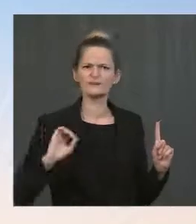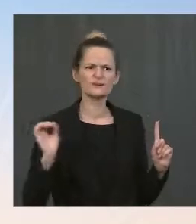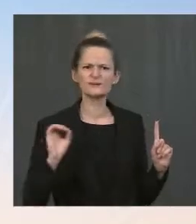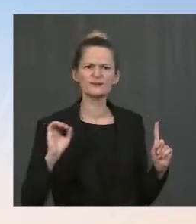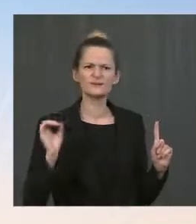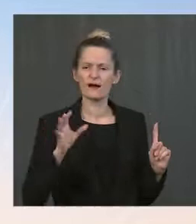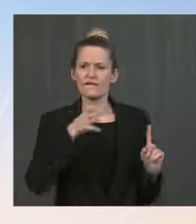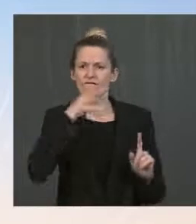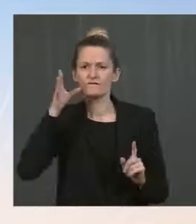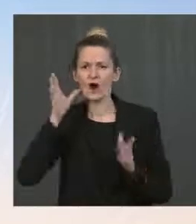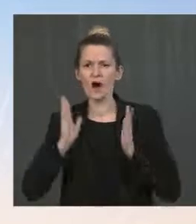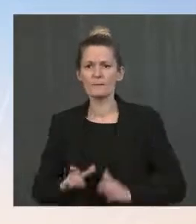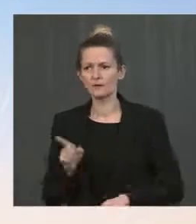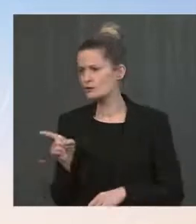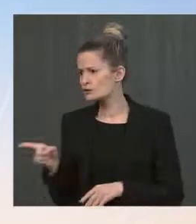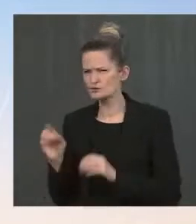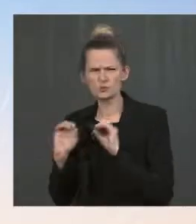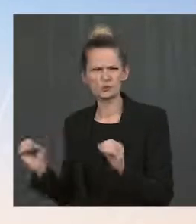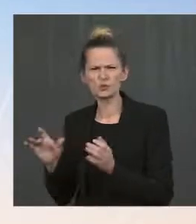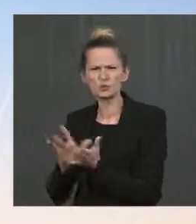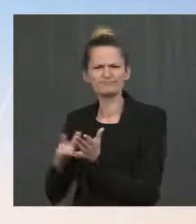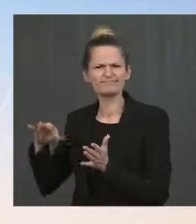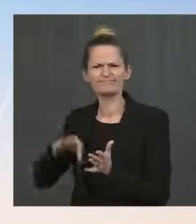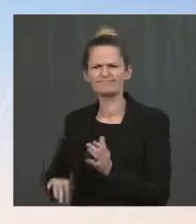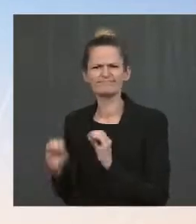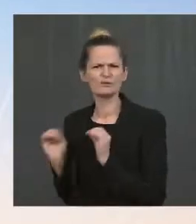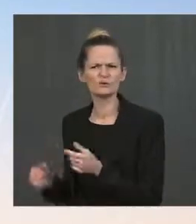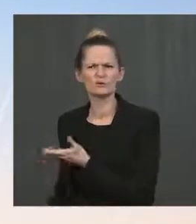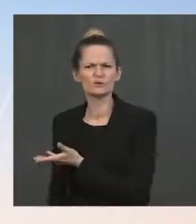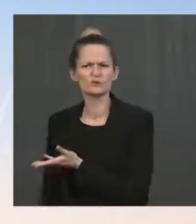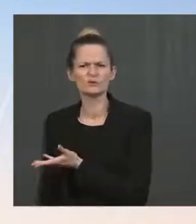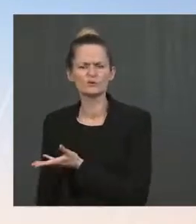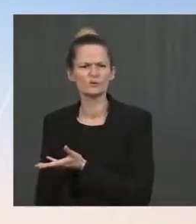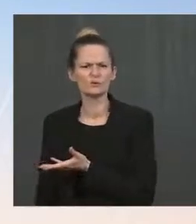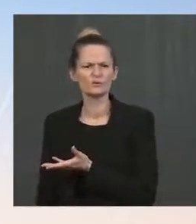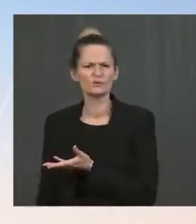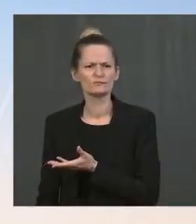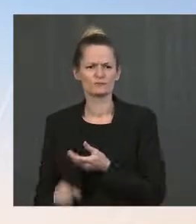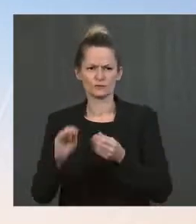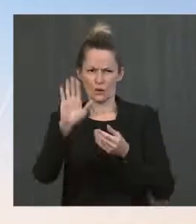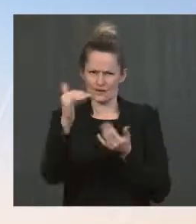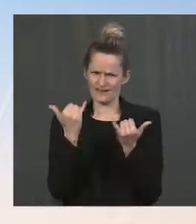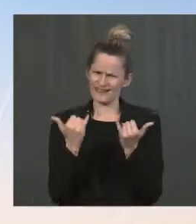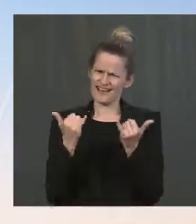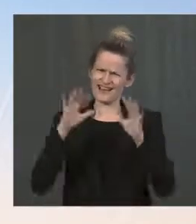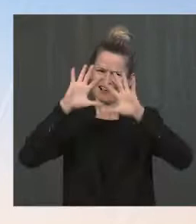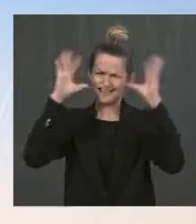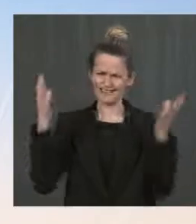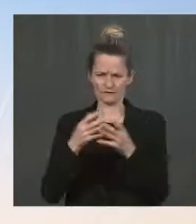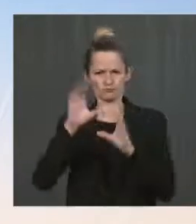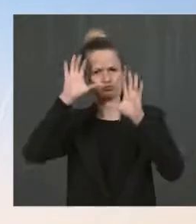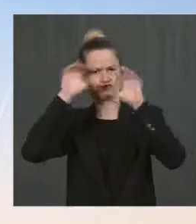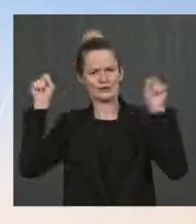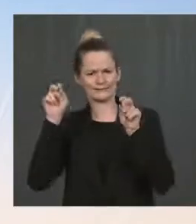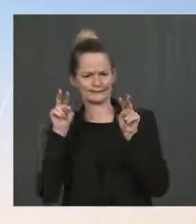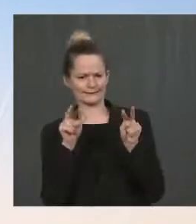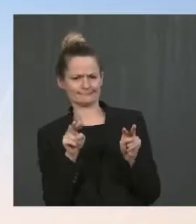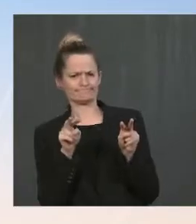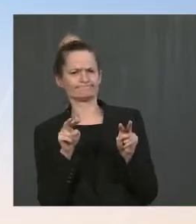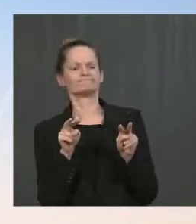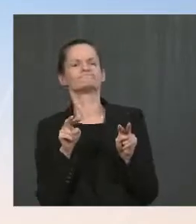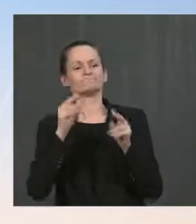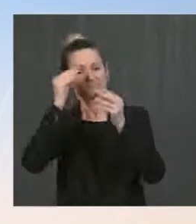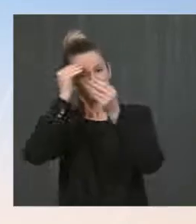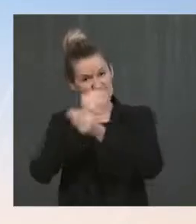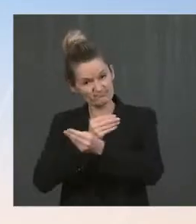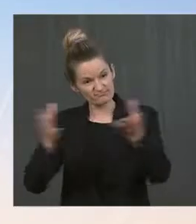this raises for us one of the issues that was core to the president's direction to all of us and his entire cabinet to